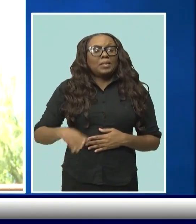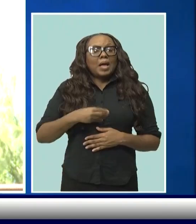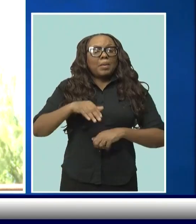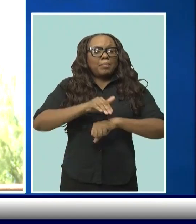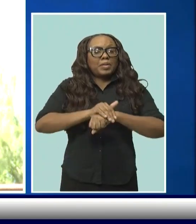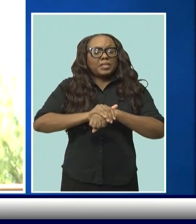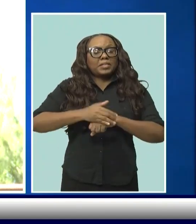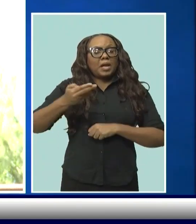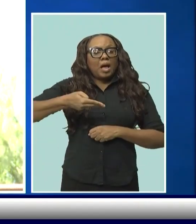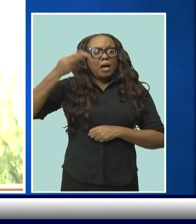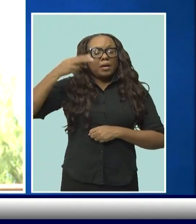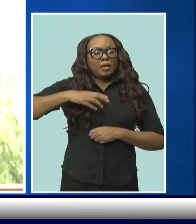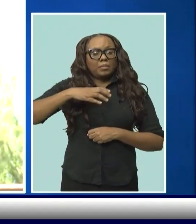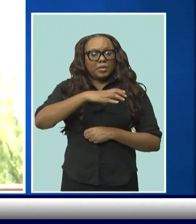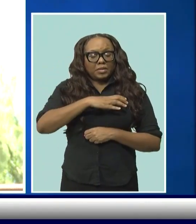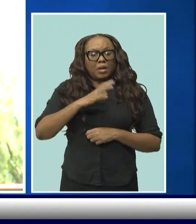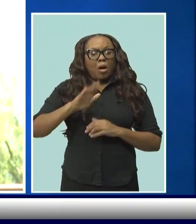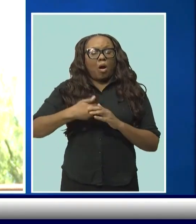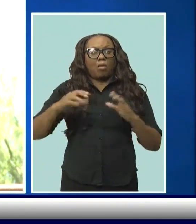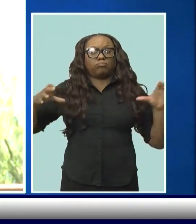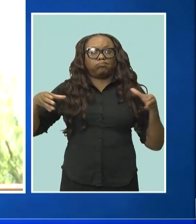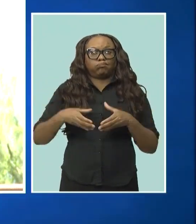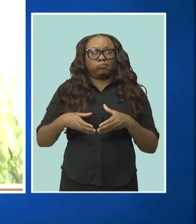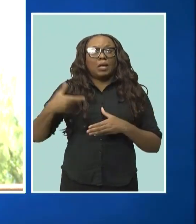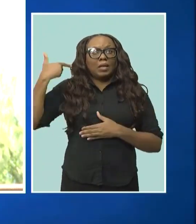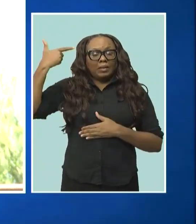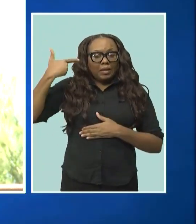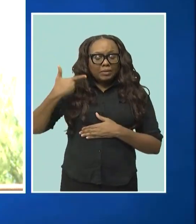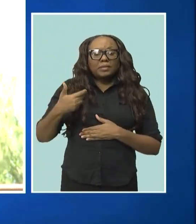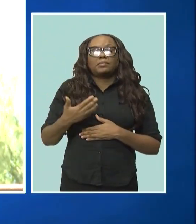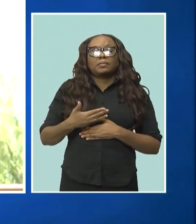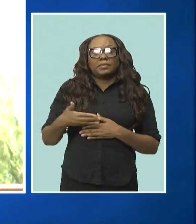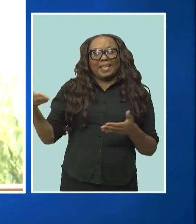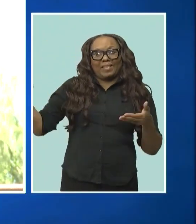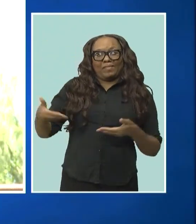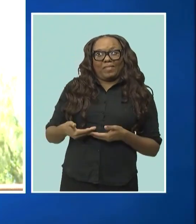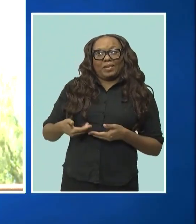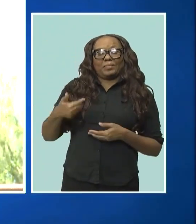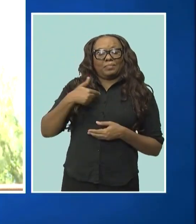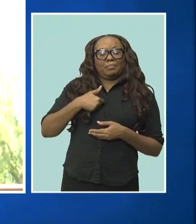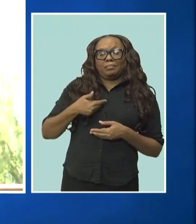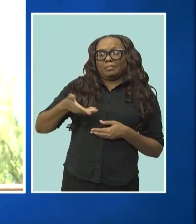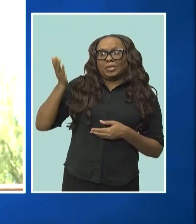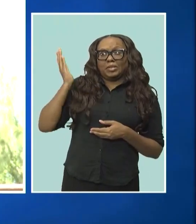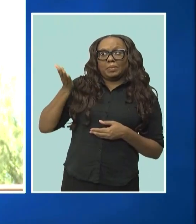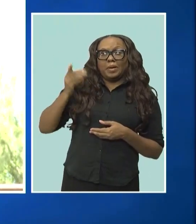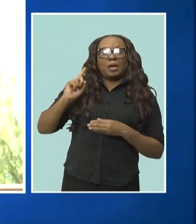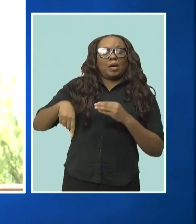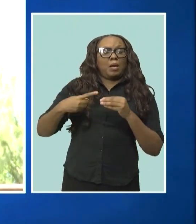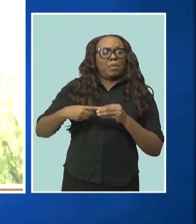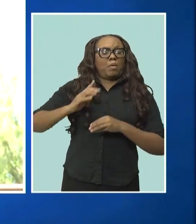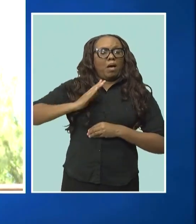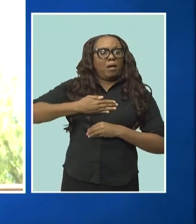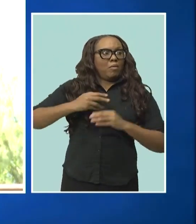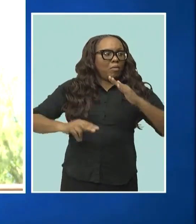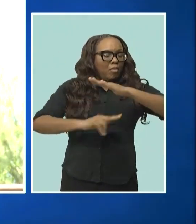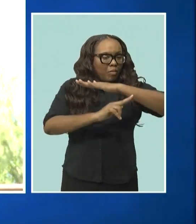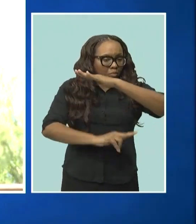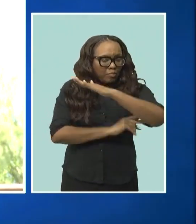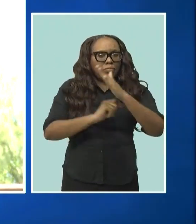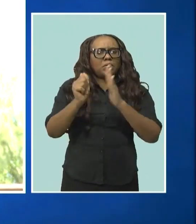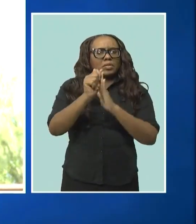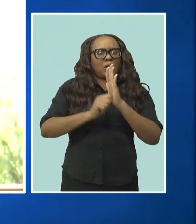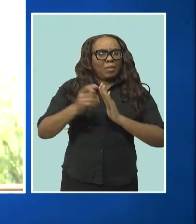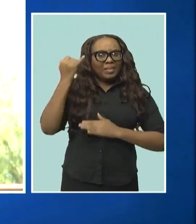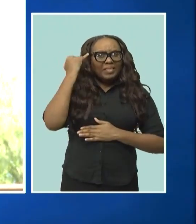who have been brought together to London, and they've invited me to speak to them, particularly on the Bridgetown initiative and our ability